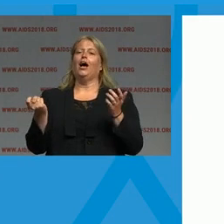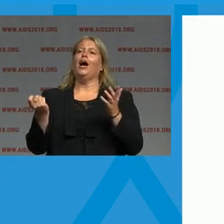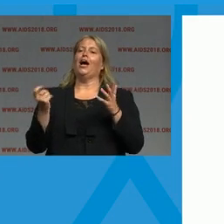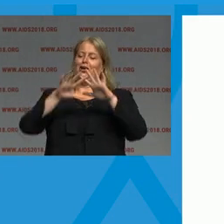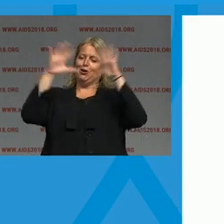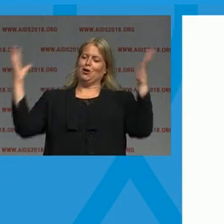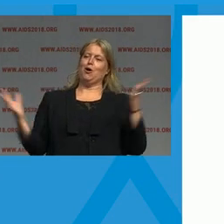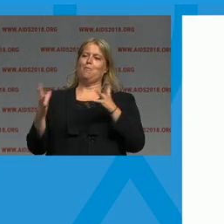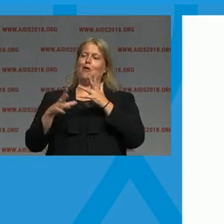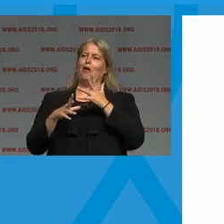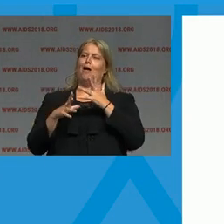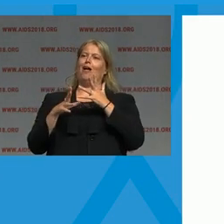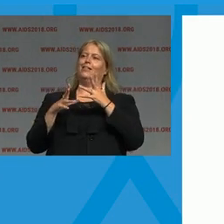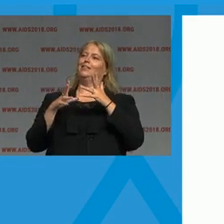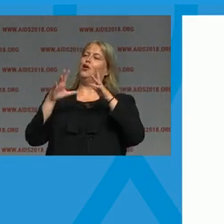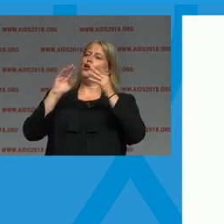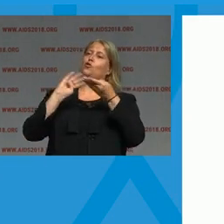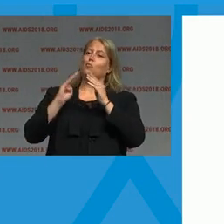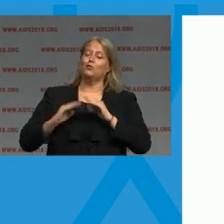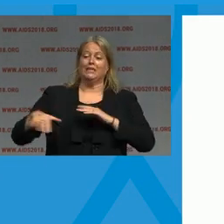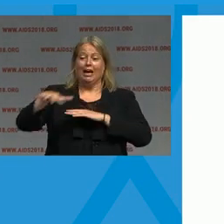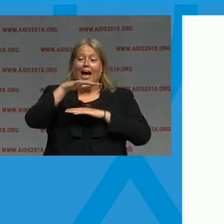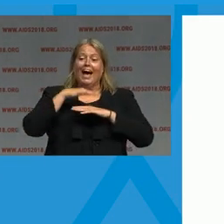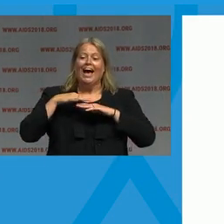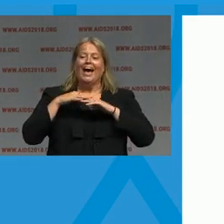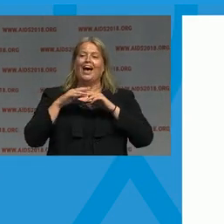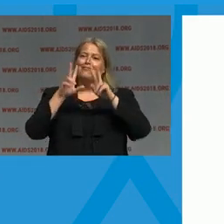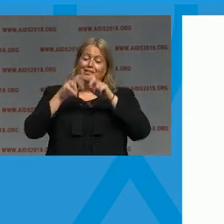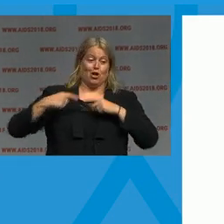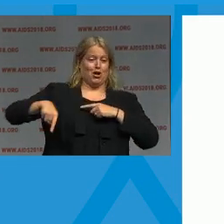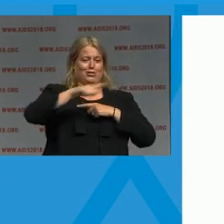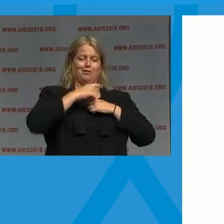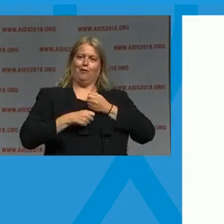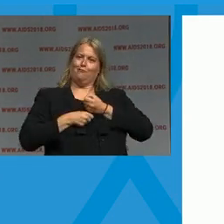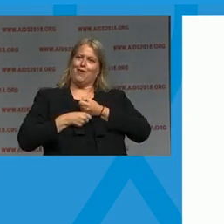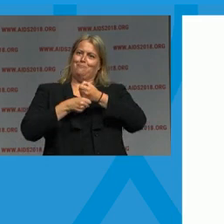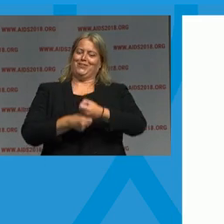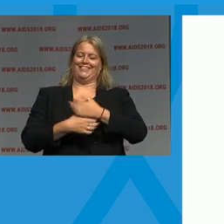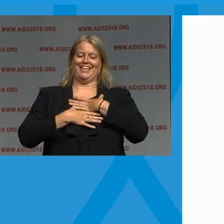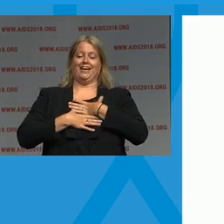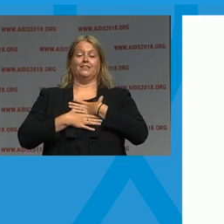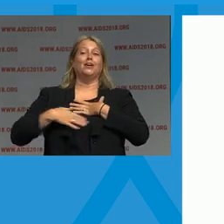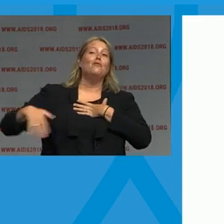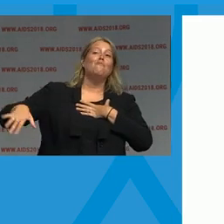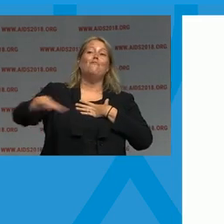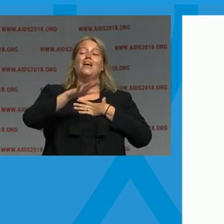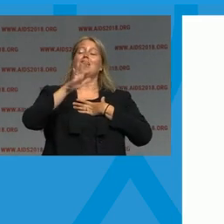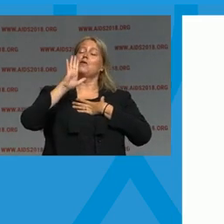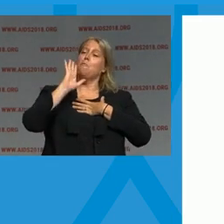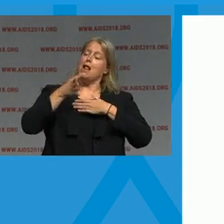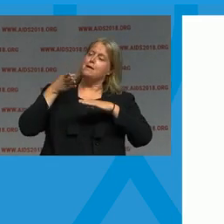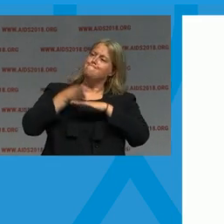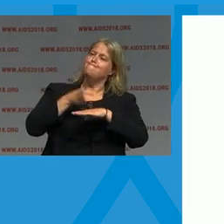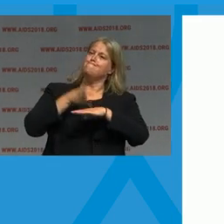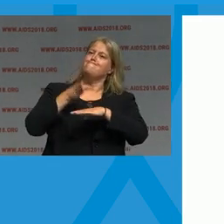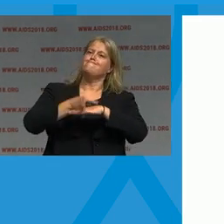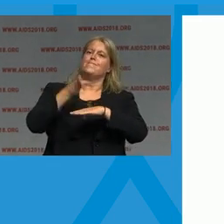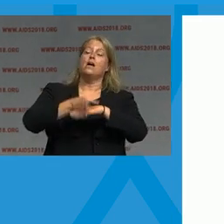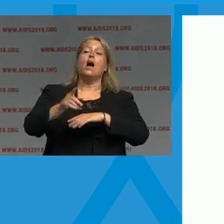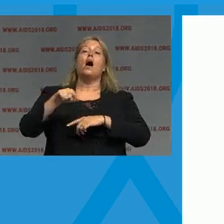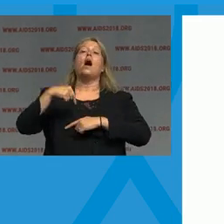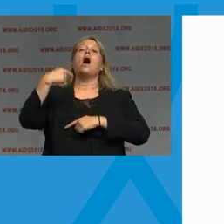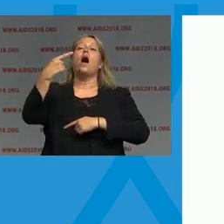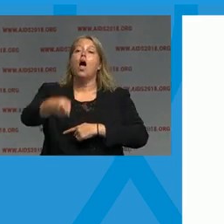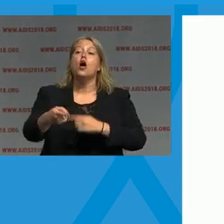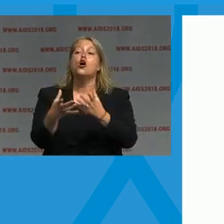dedicated community of basic science researchers who will not stop until we have a cure and a vaccine for HIV. I